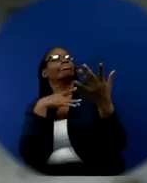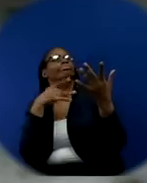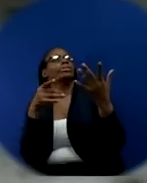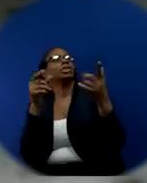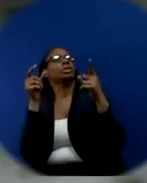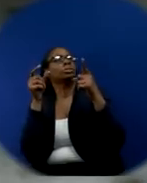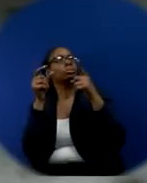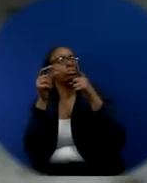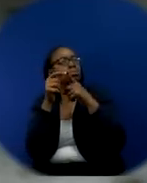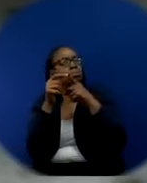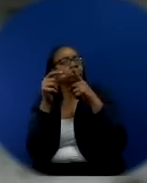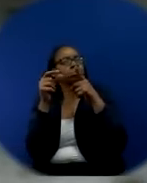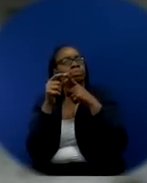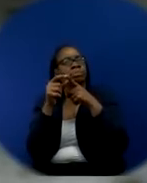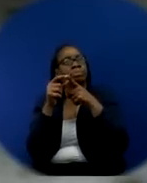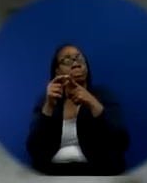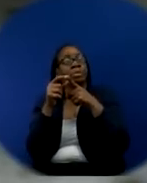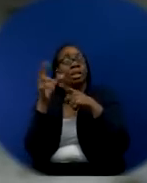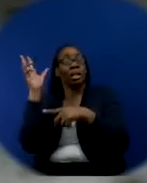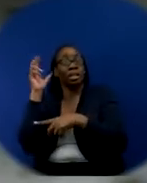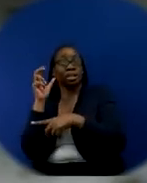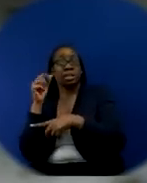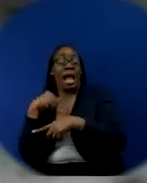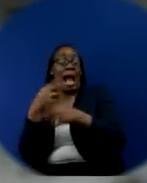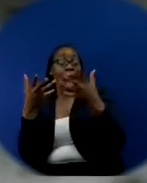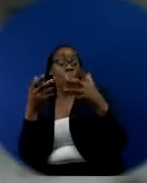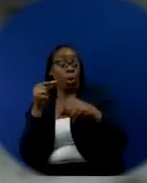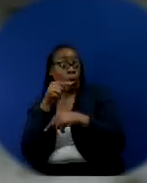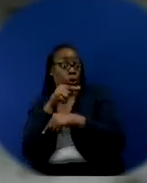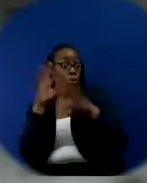things. He entreats some things. He says, listen, this is what I want you to do.